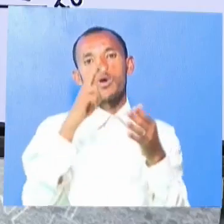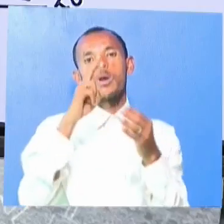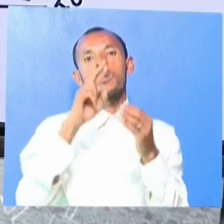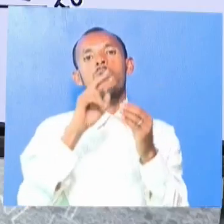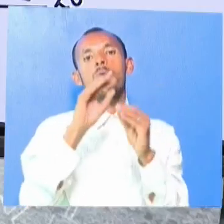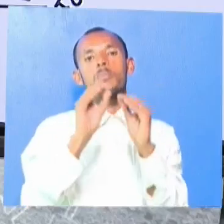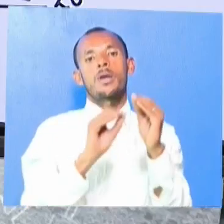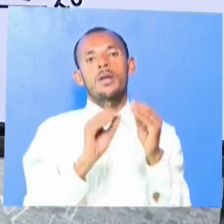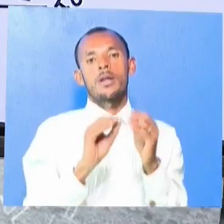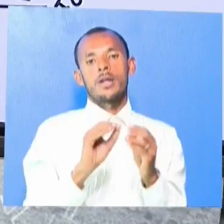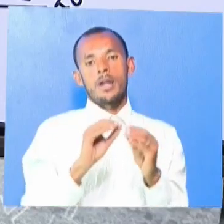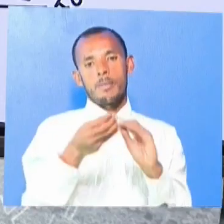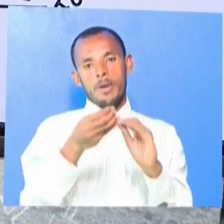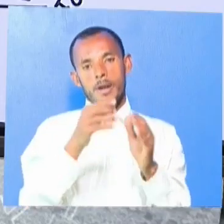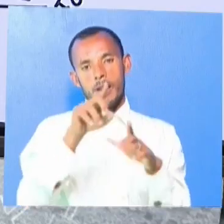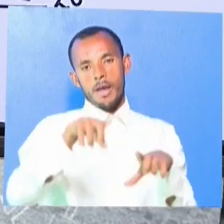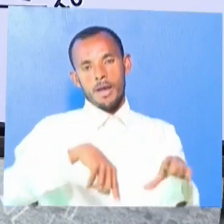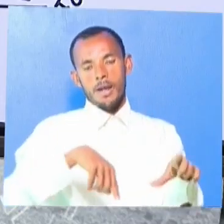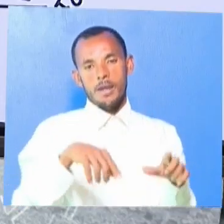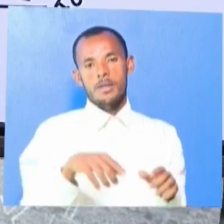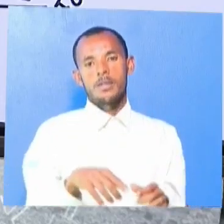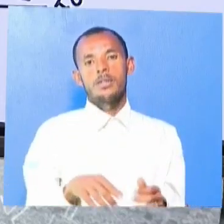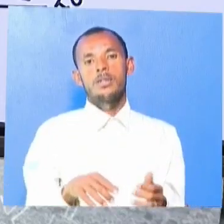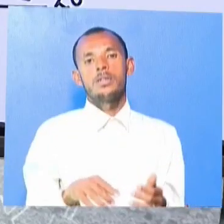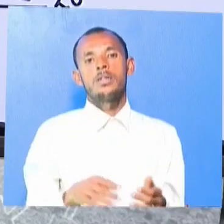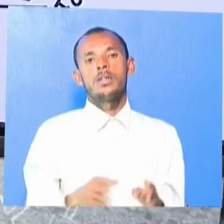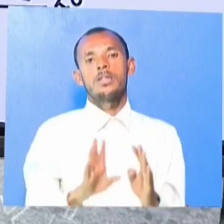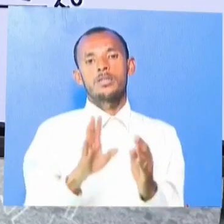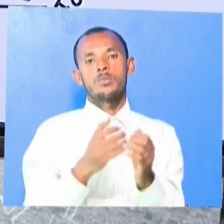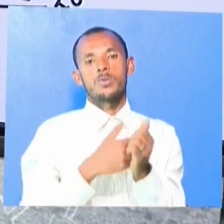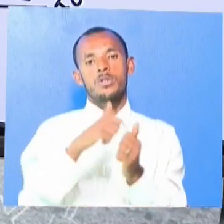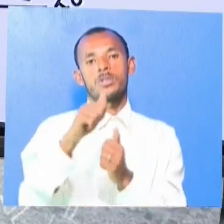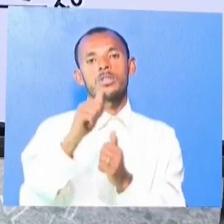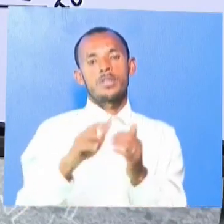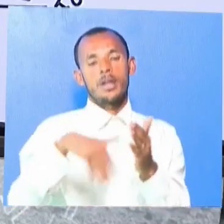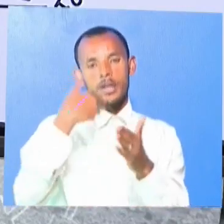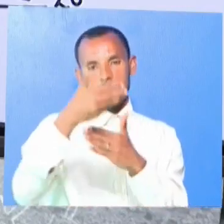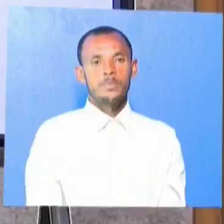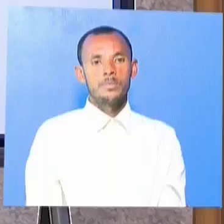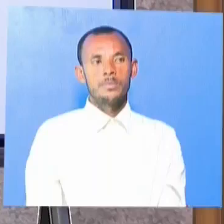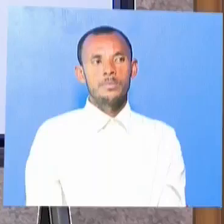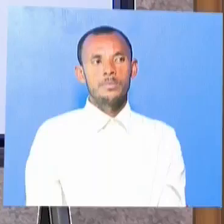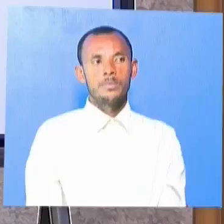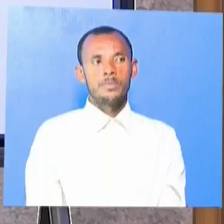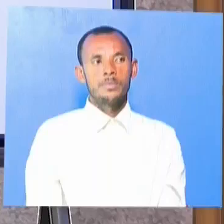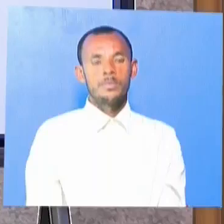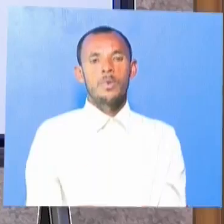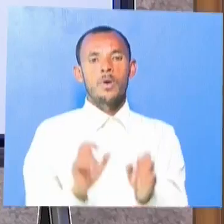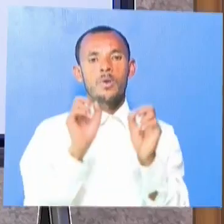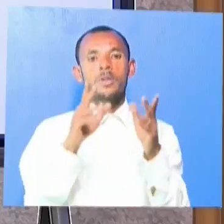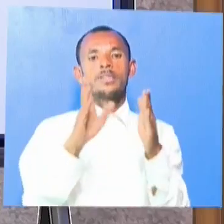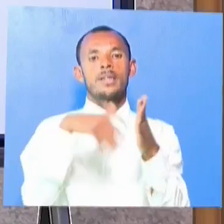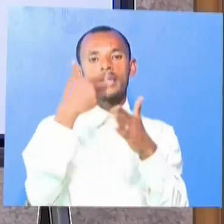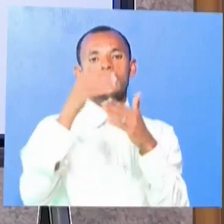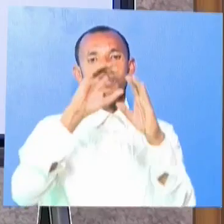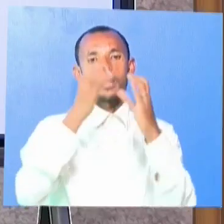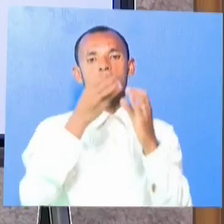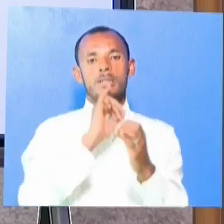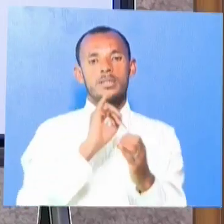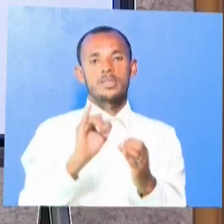to compare the numbers. That's it. So let's proceed to the next part. Okay, the next part is